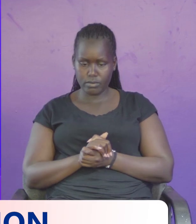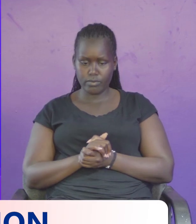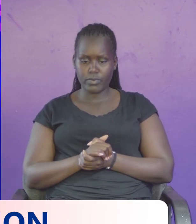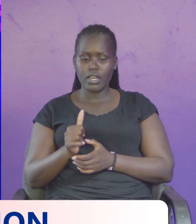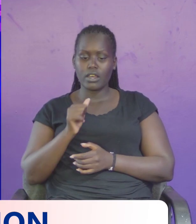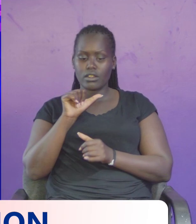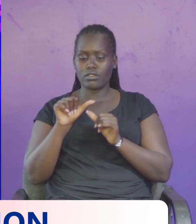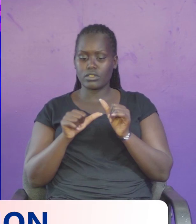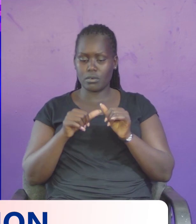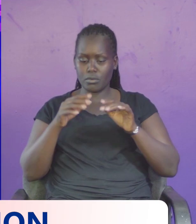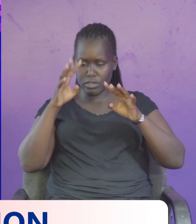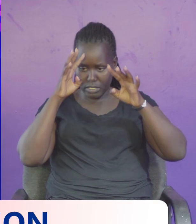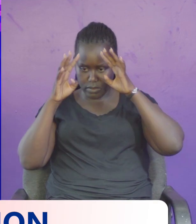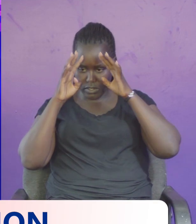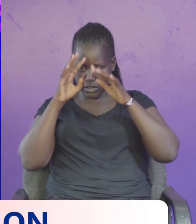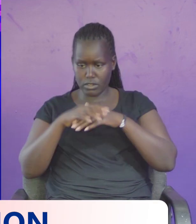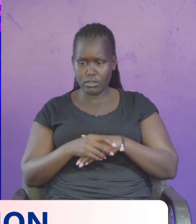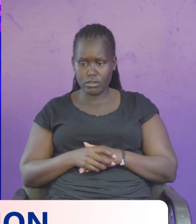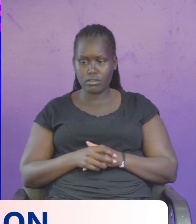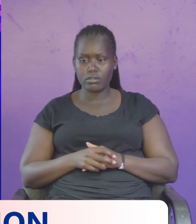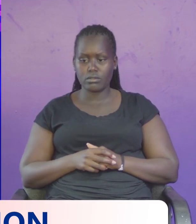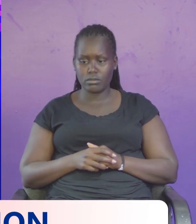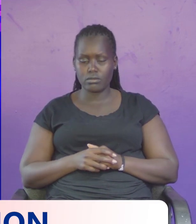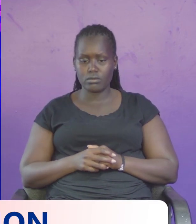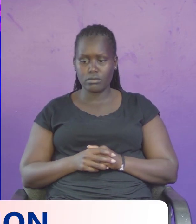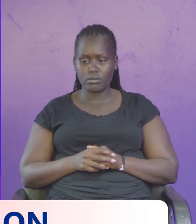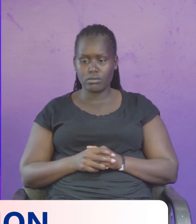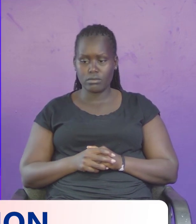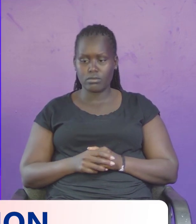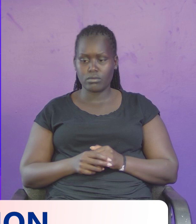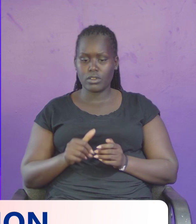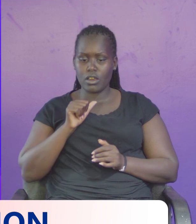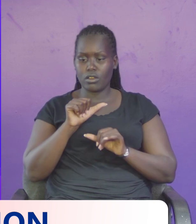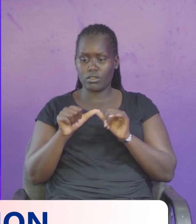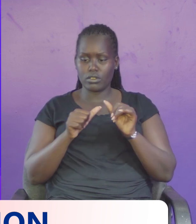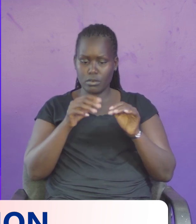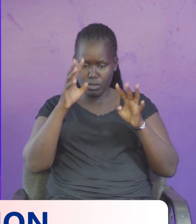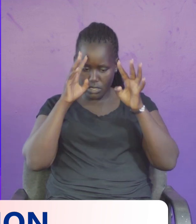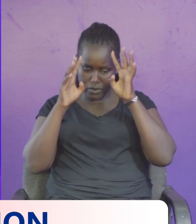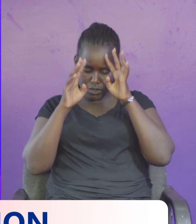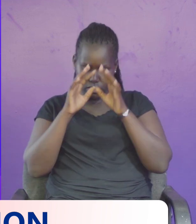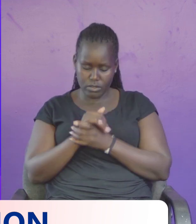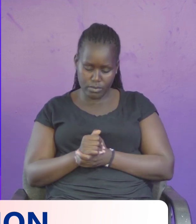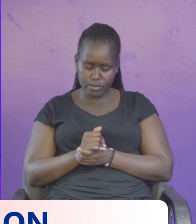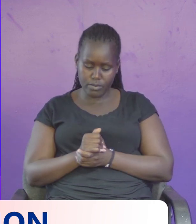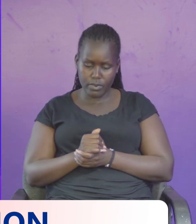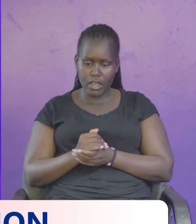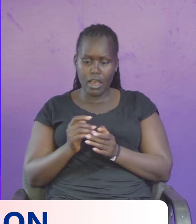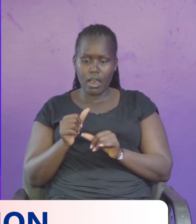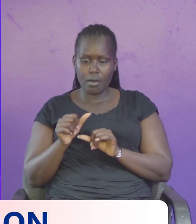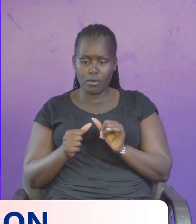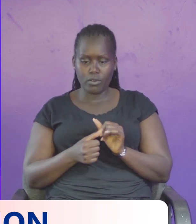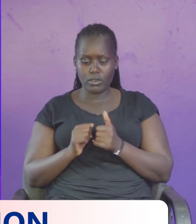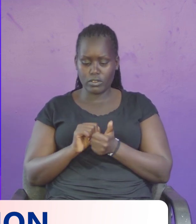about innovation. We have 2 minutes to go to the break. Yes. Okay, it's not about innovation. It is the renewal of the